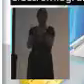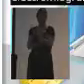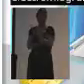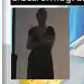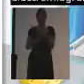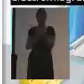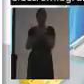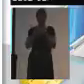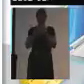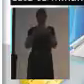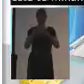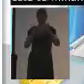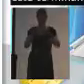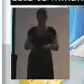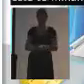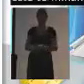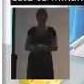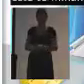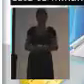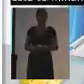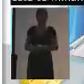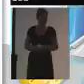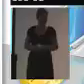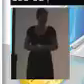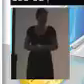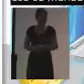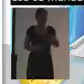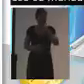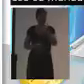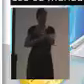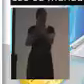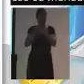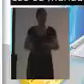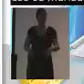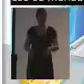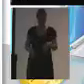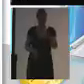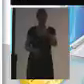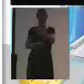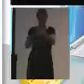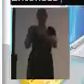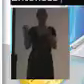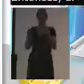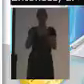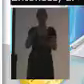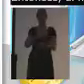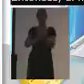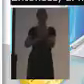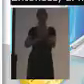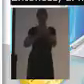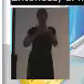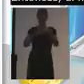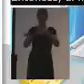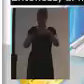information about the battery level, whether the battery needs to be charged or not, etc. So in the end, once